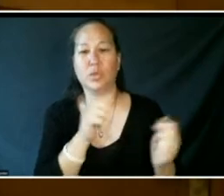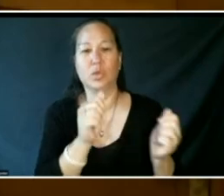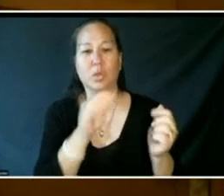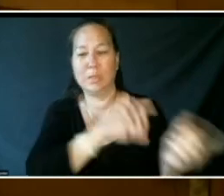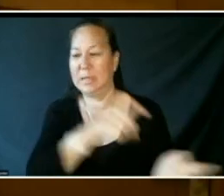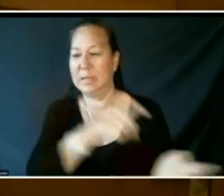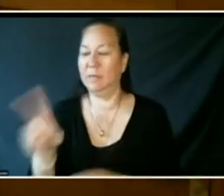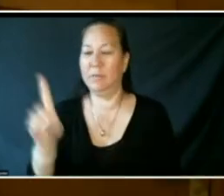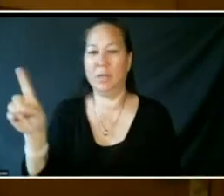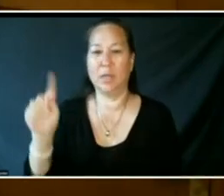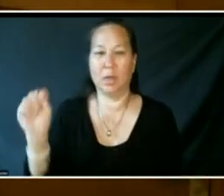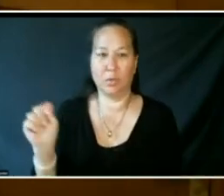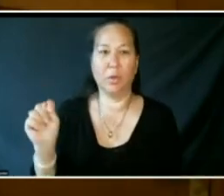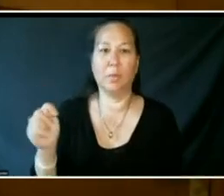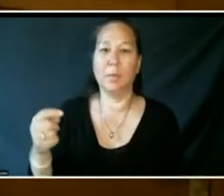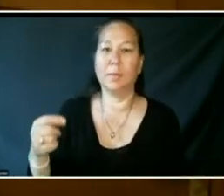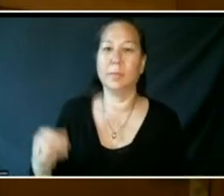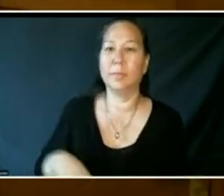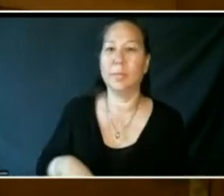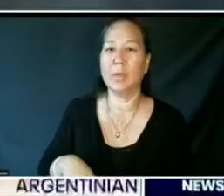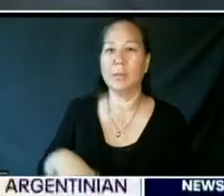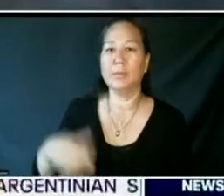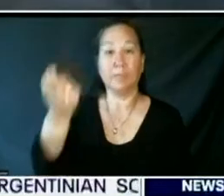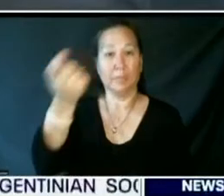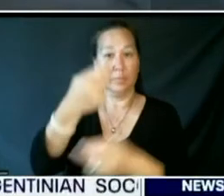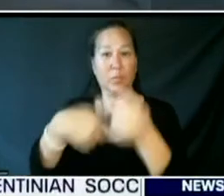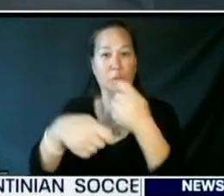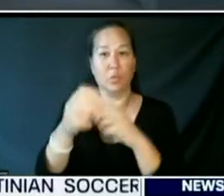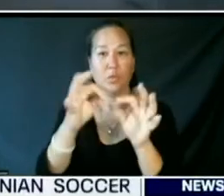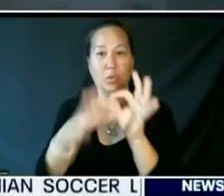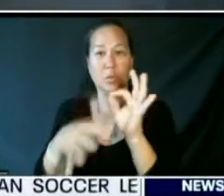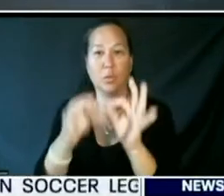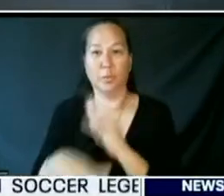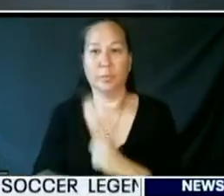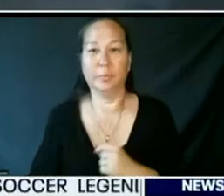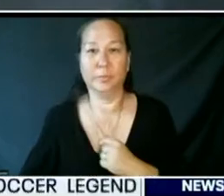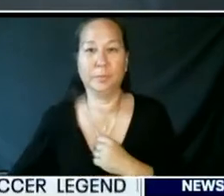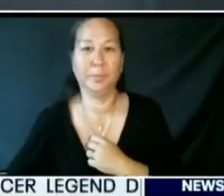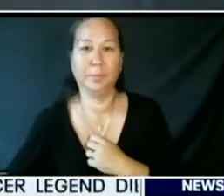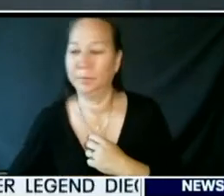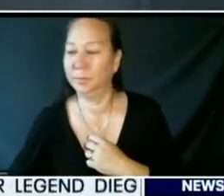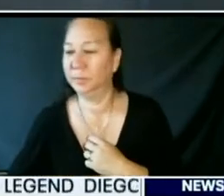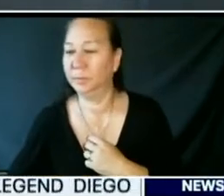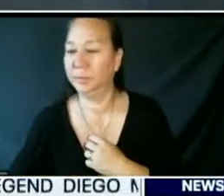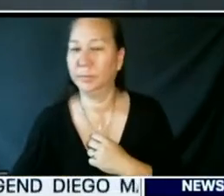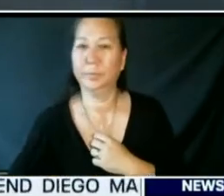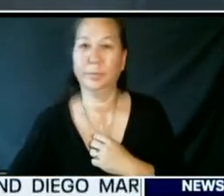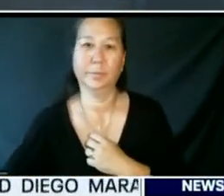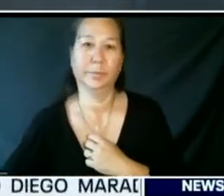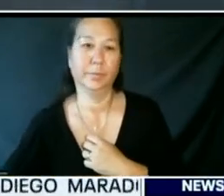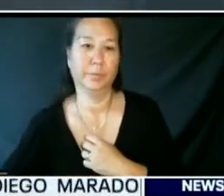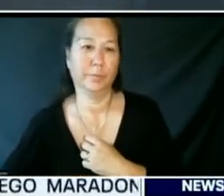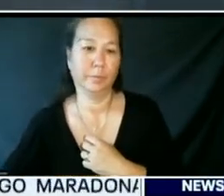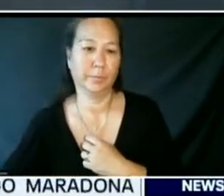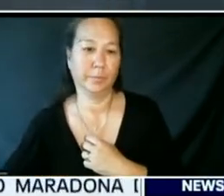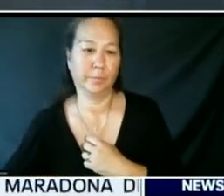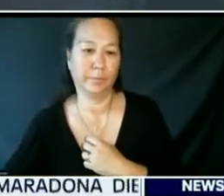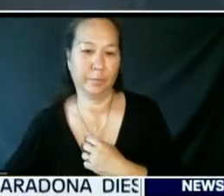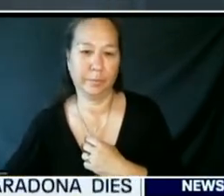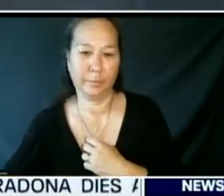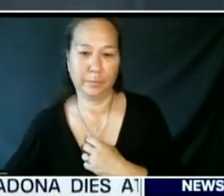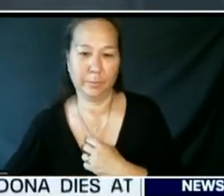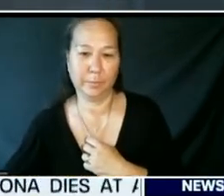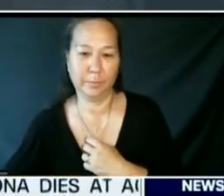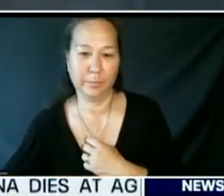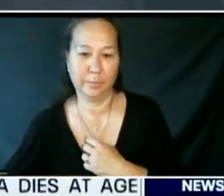and this is our fourth or fifth hearing. This election has to be turned around because we won Pennsylvania by a